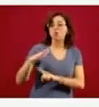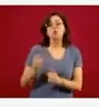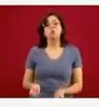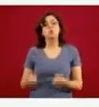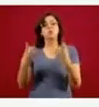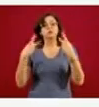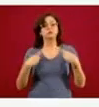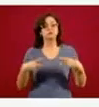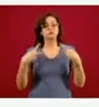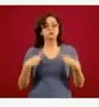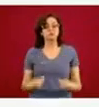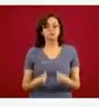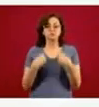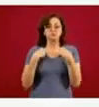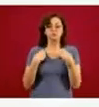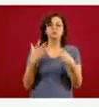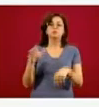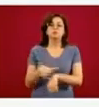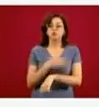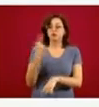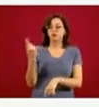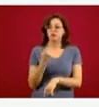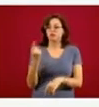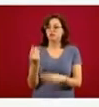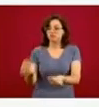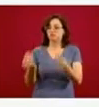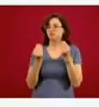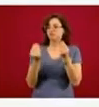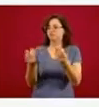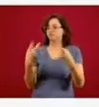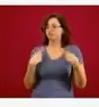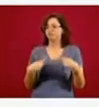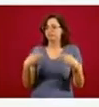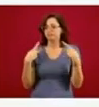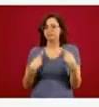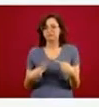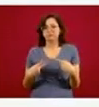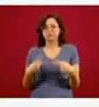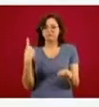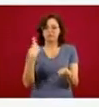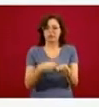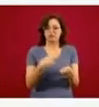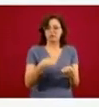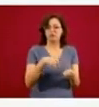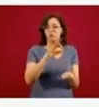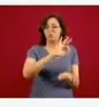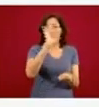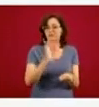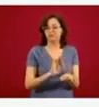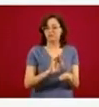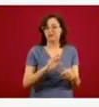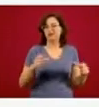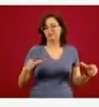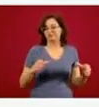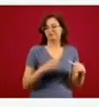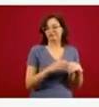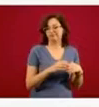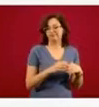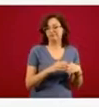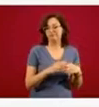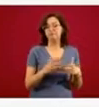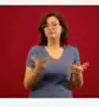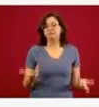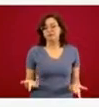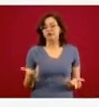and it is important to also take population into account. Of course, the more people, the more infected